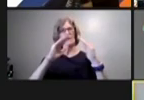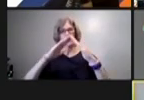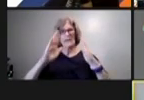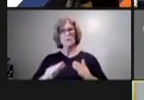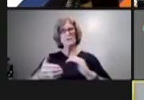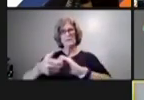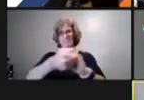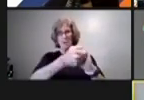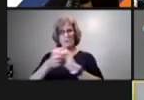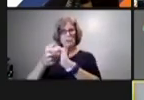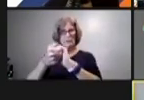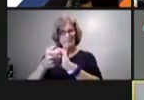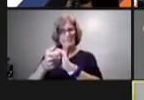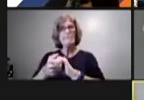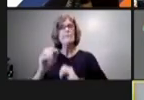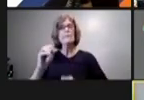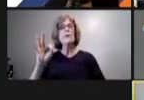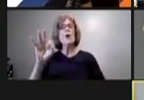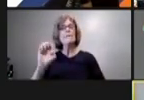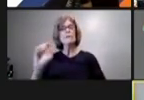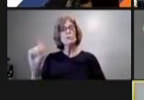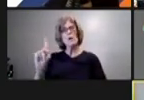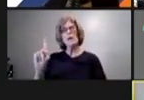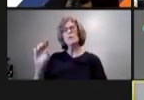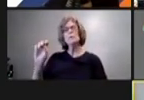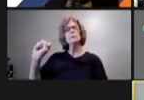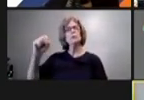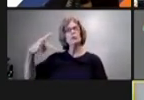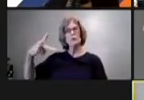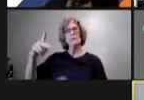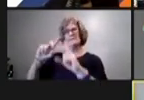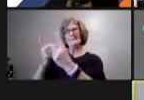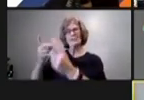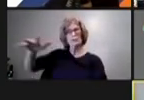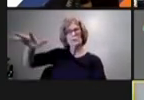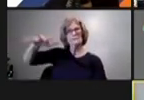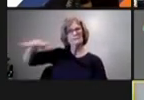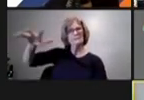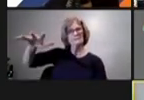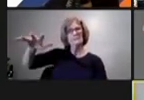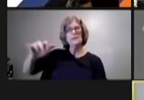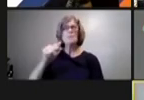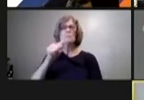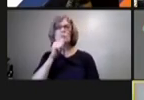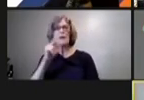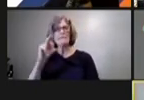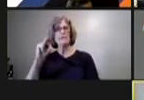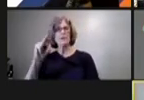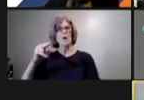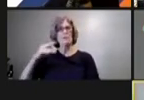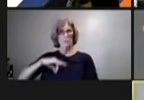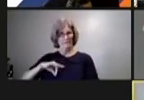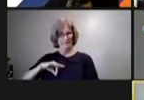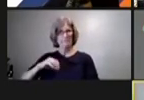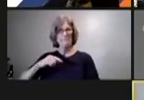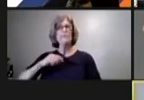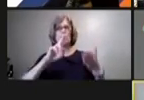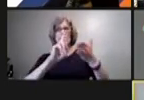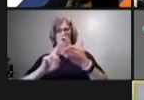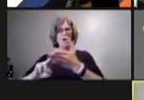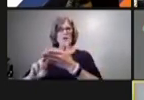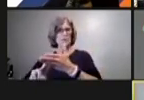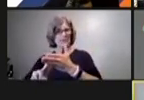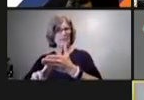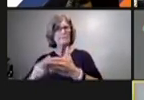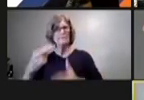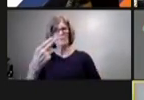Pittsburgh. Our office is over in the Strip District, and we are a private nonprofit, and we do contract with HUD's Department of